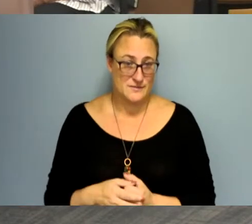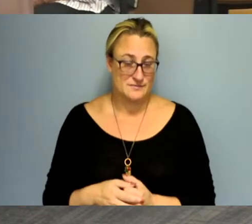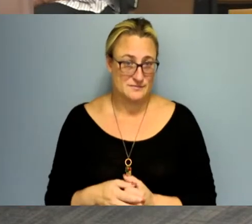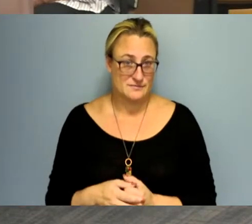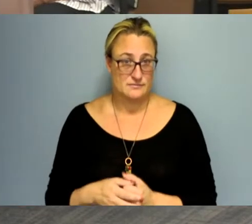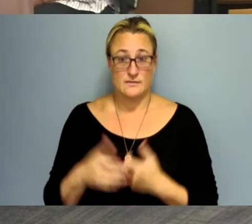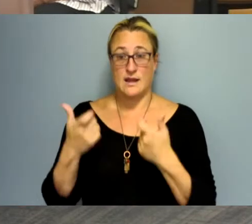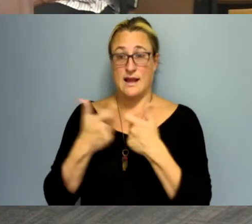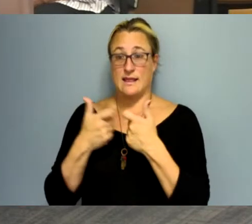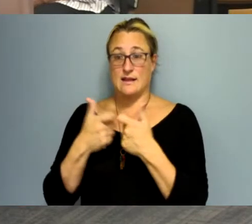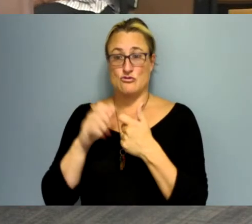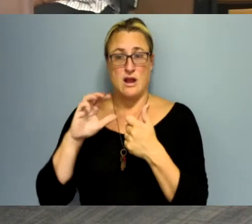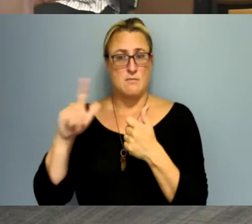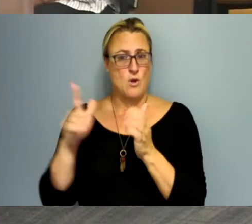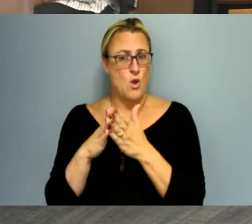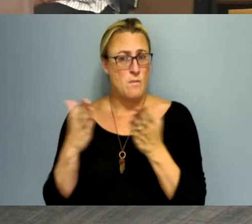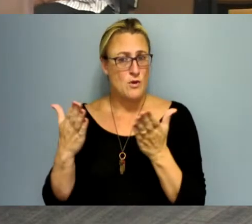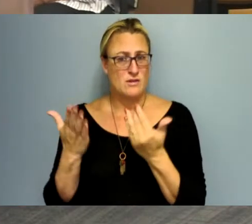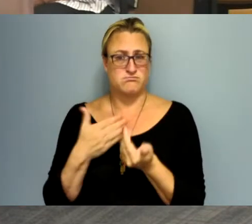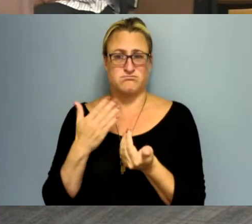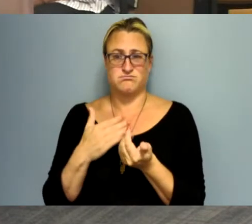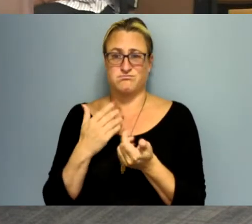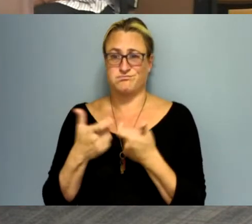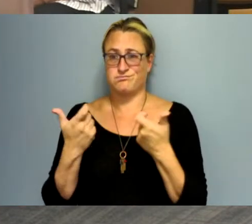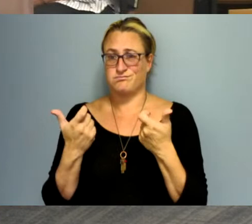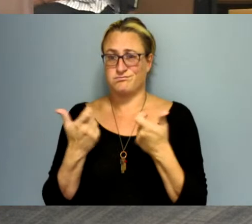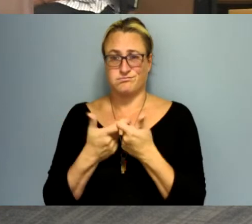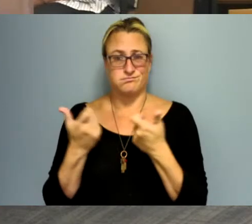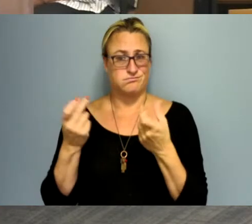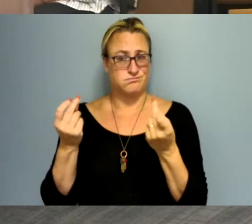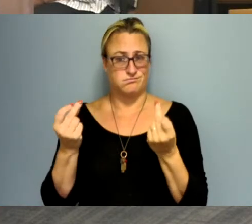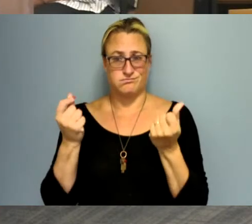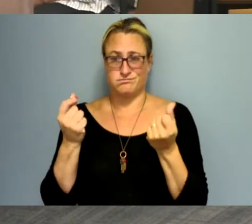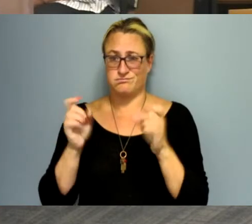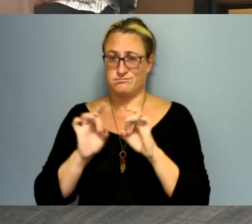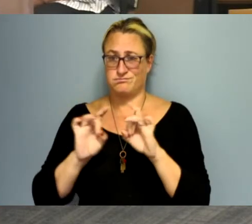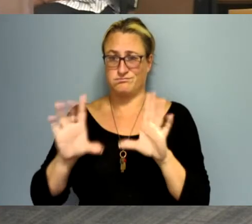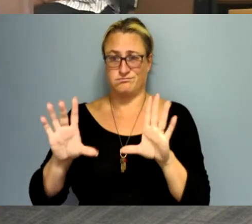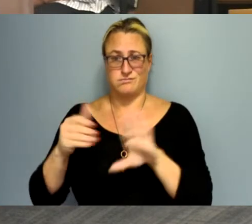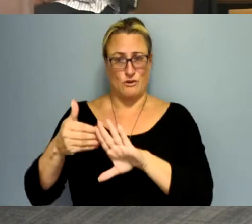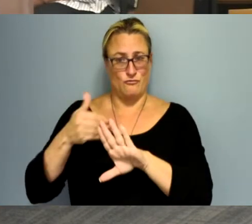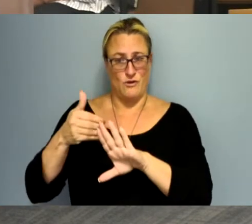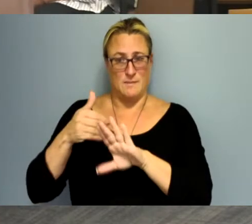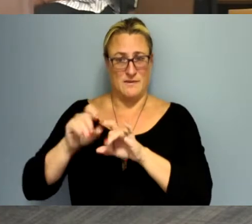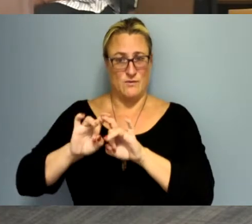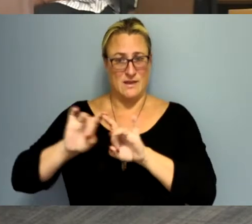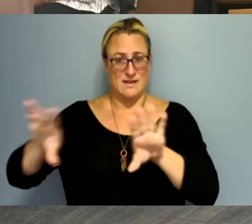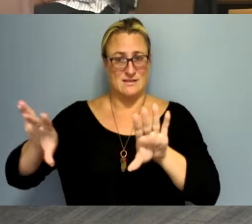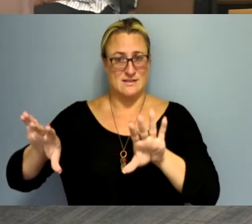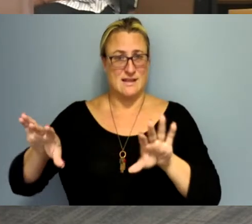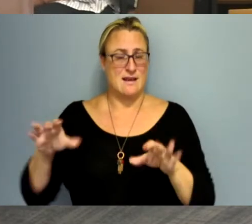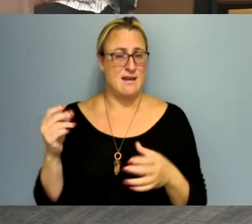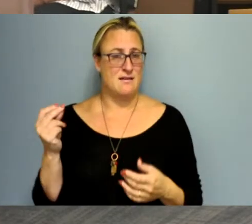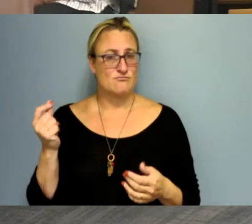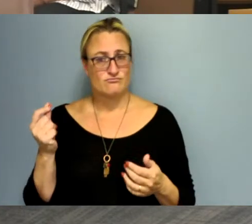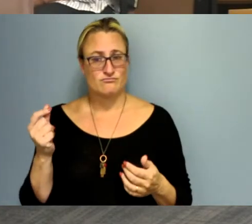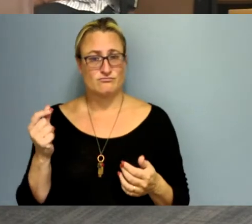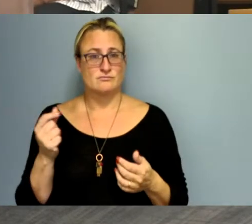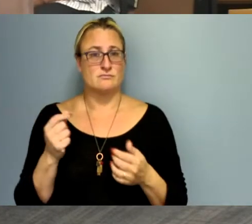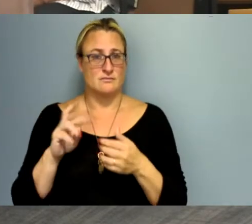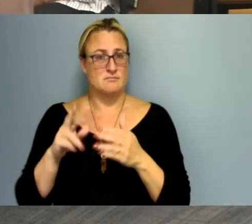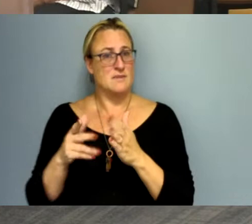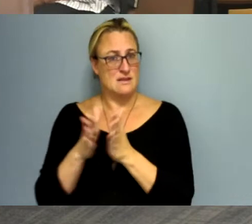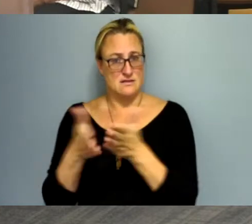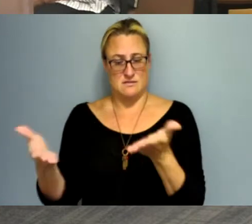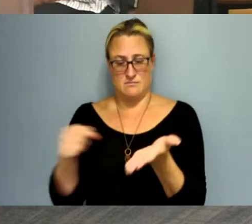poll books, we can update this information all at once, right before they go out to be delivered to the election workers, so that what they're getting in the poll book we